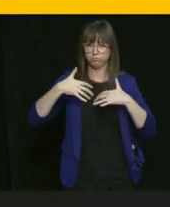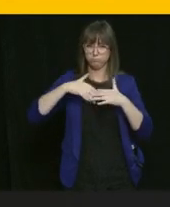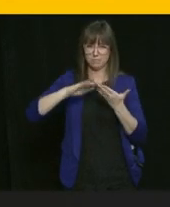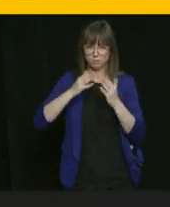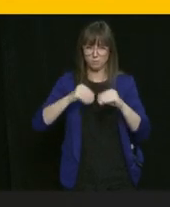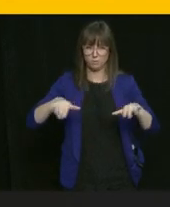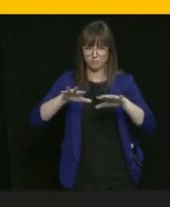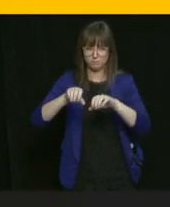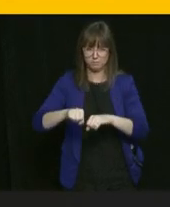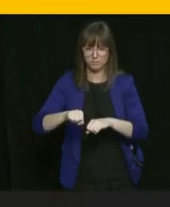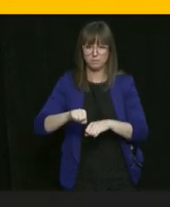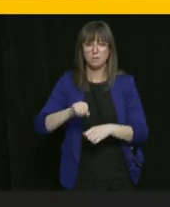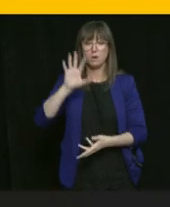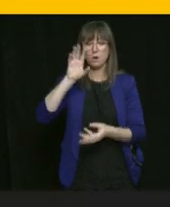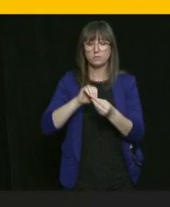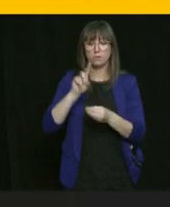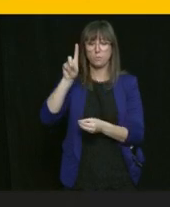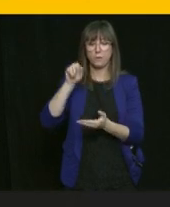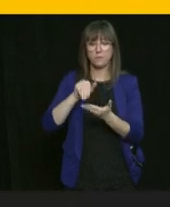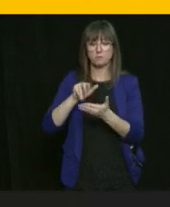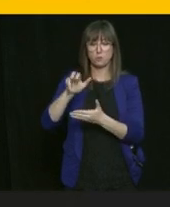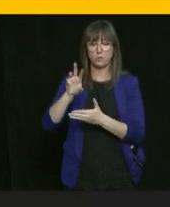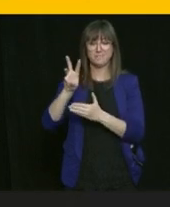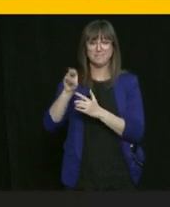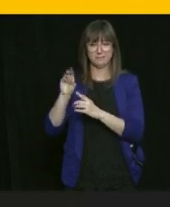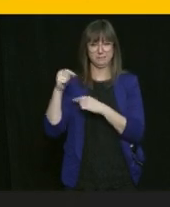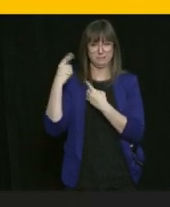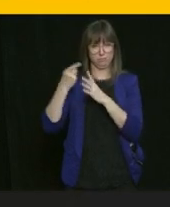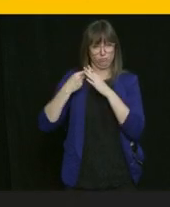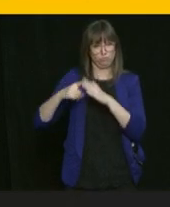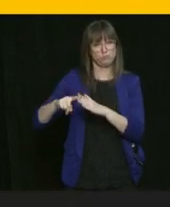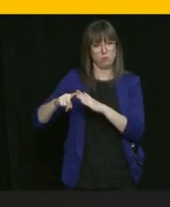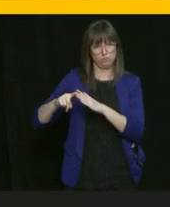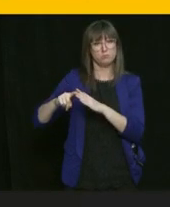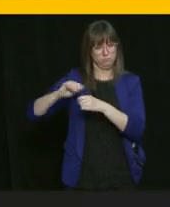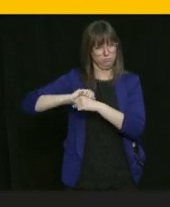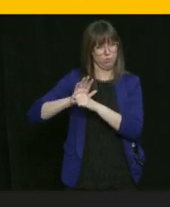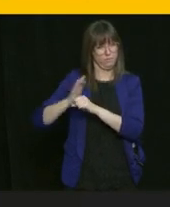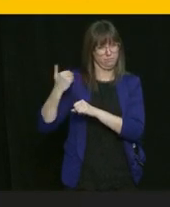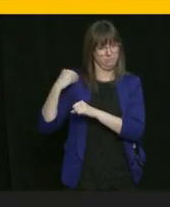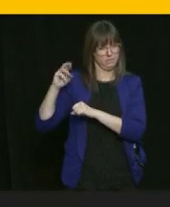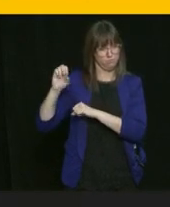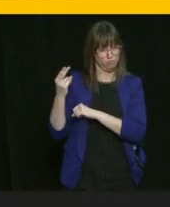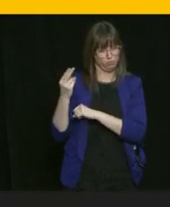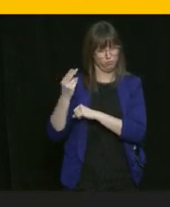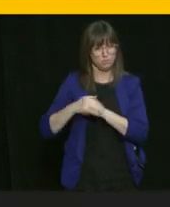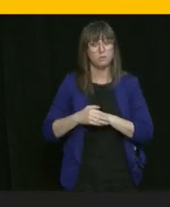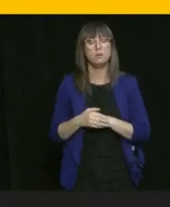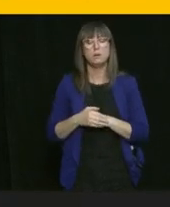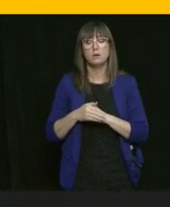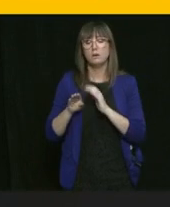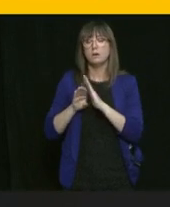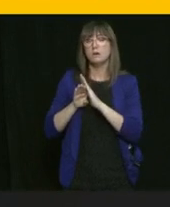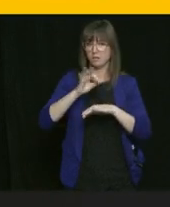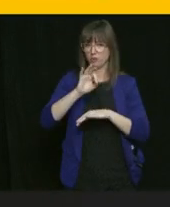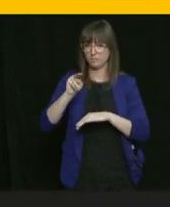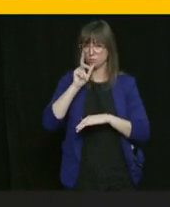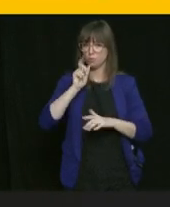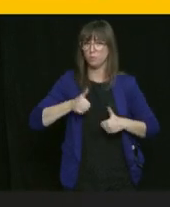of 1,360 cases since the beginning of the pandemic. The peak was reached last